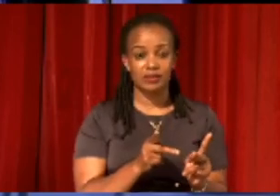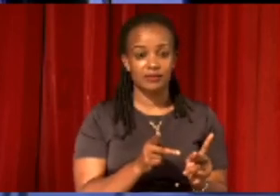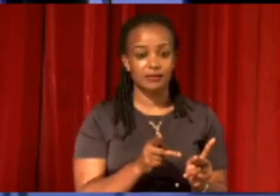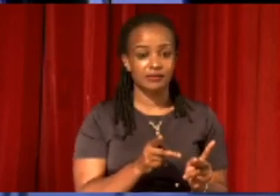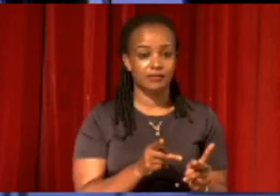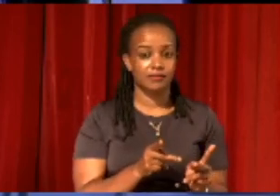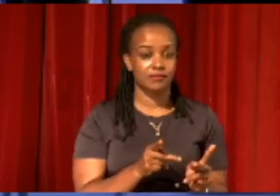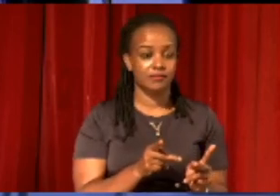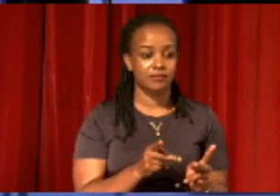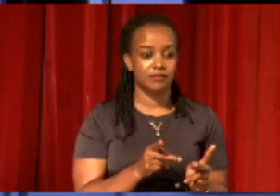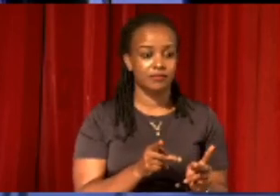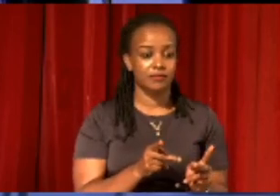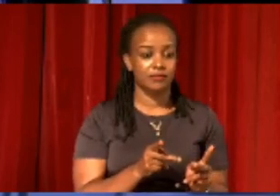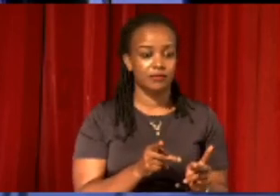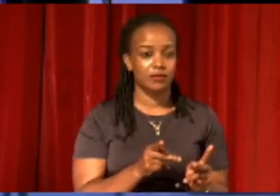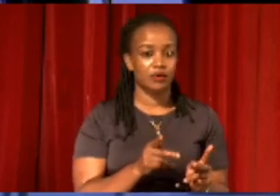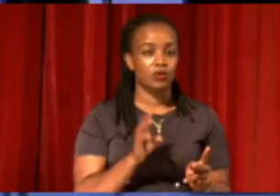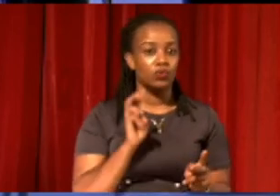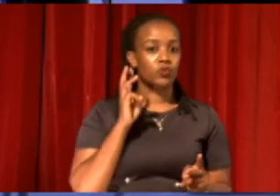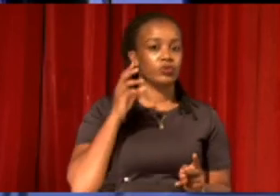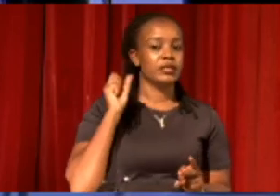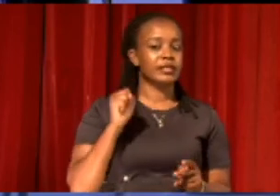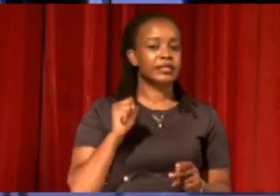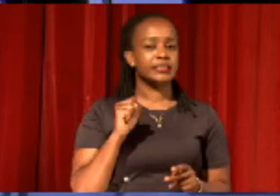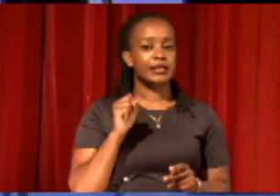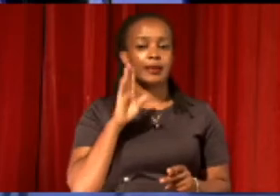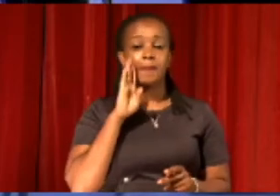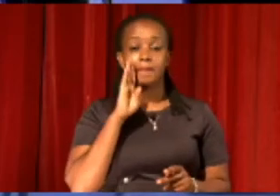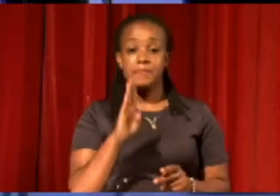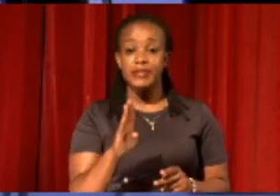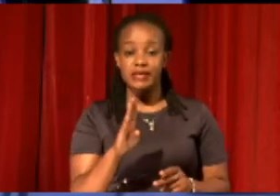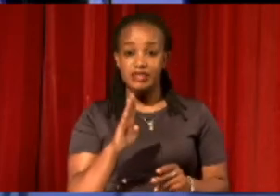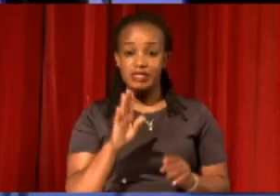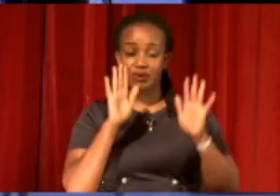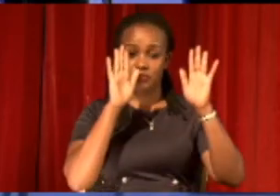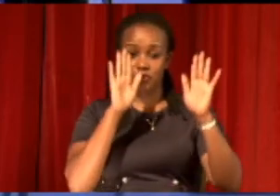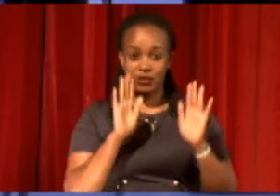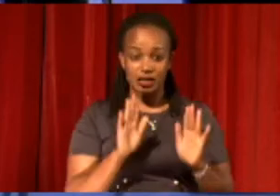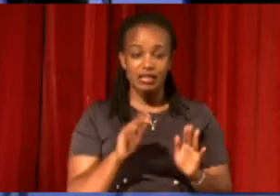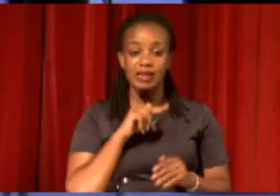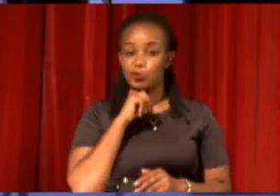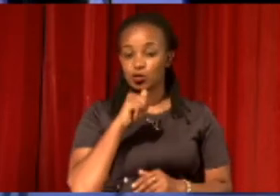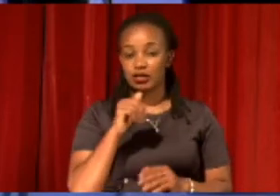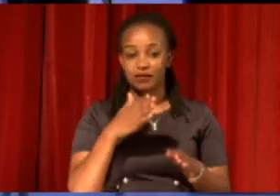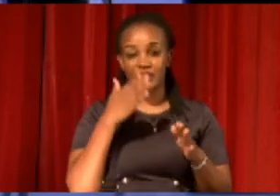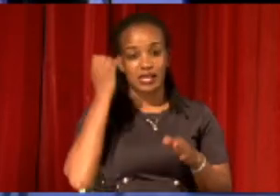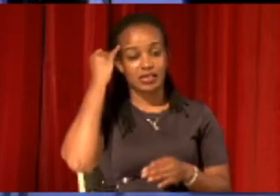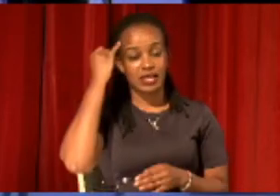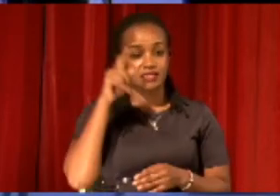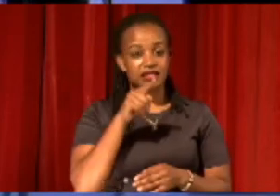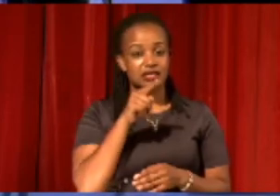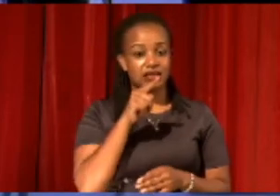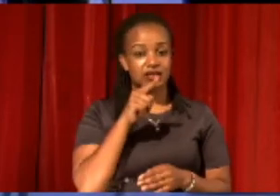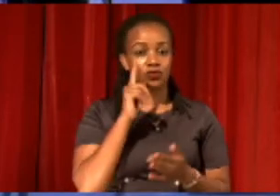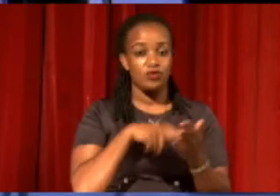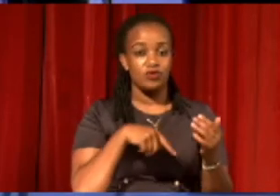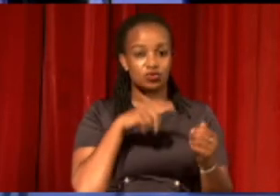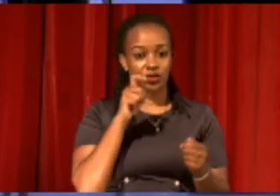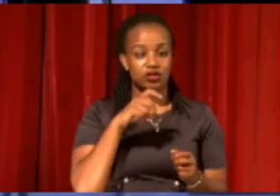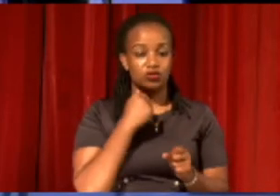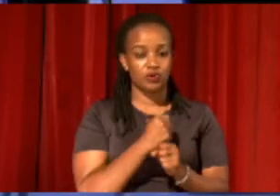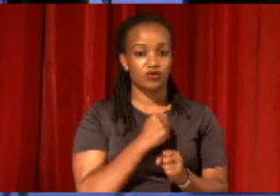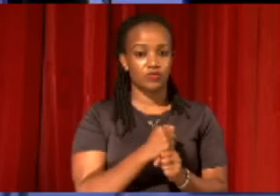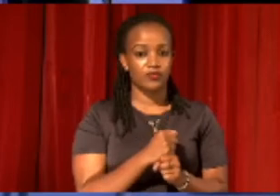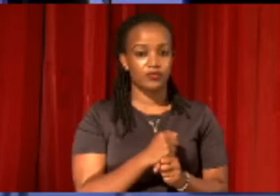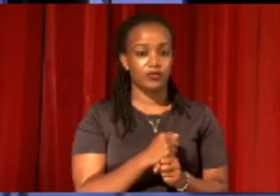So wouldn't it make more sense, yeah, and I'm not suggesting that this is what you should do, to actually have a few, not